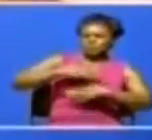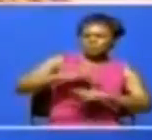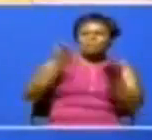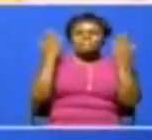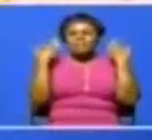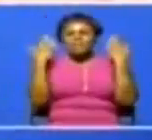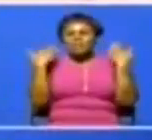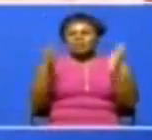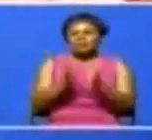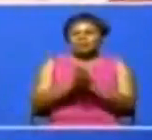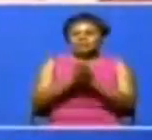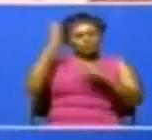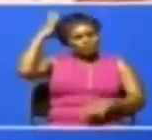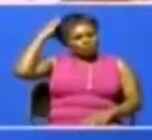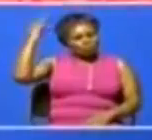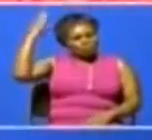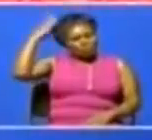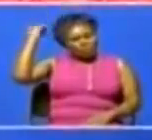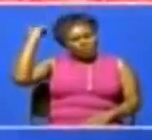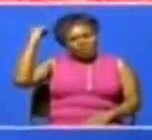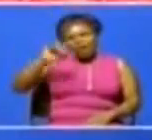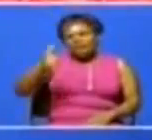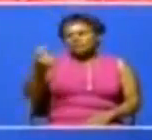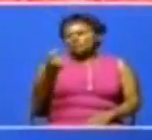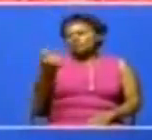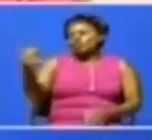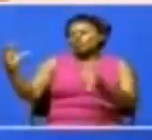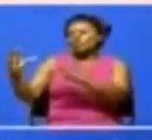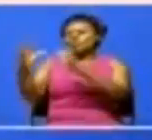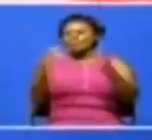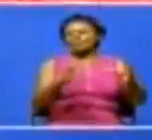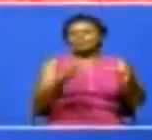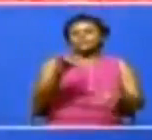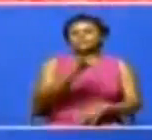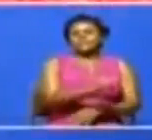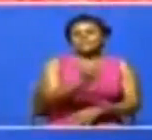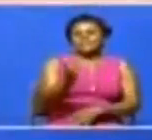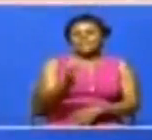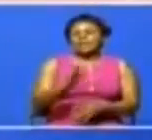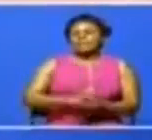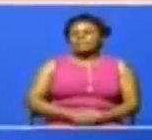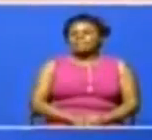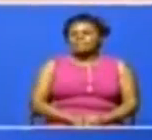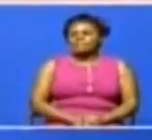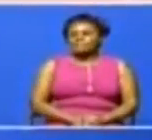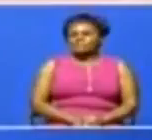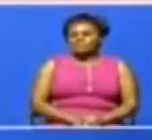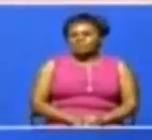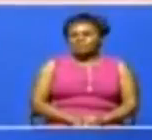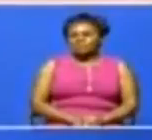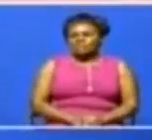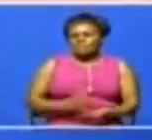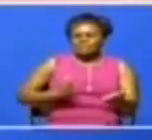Meru, and Somali, as well as other smaller communities that reside in the county. Do justice to